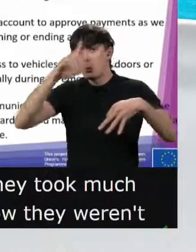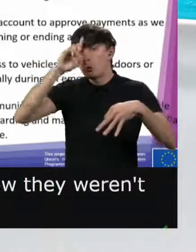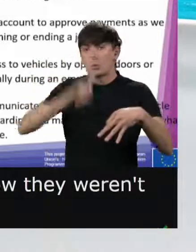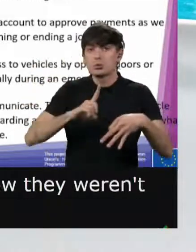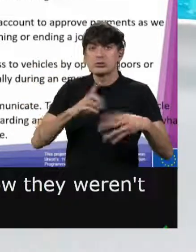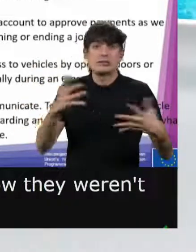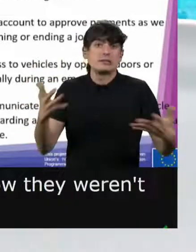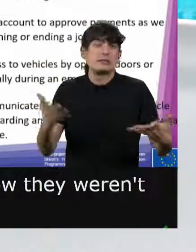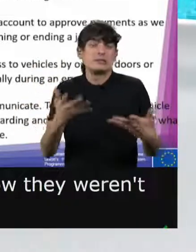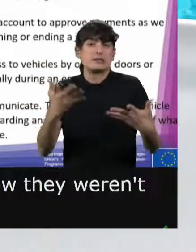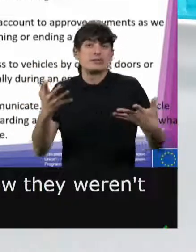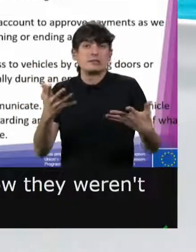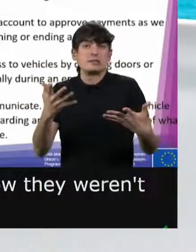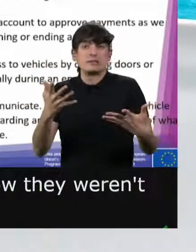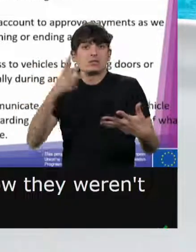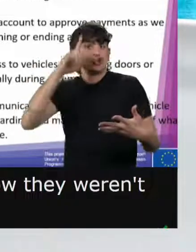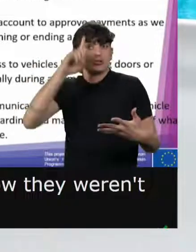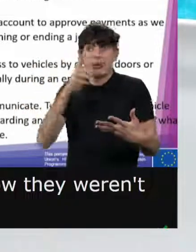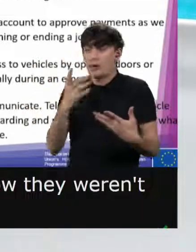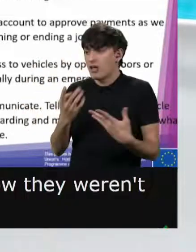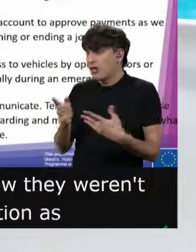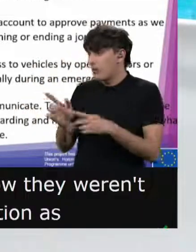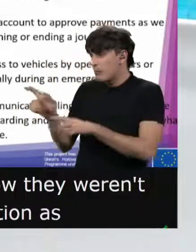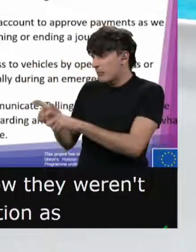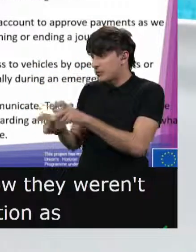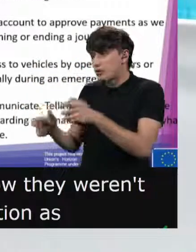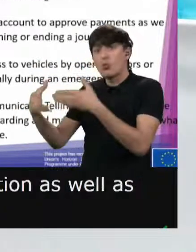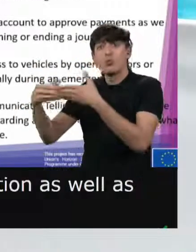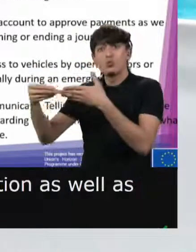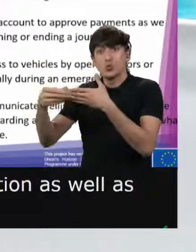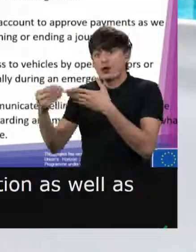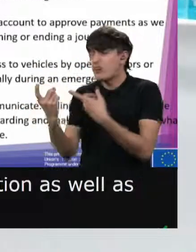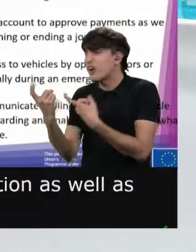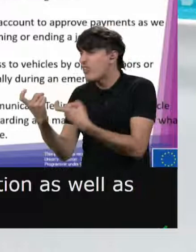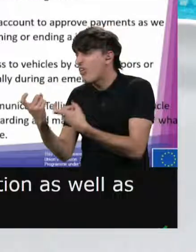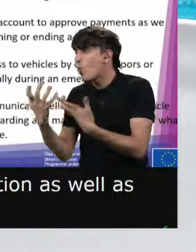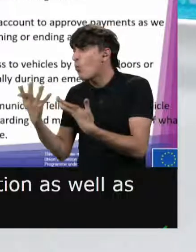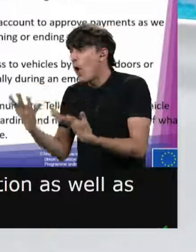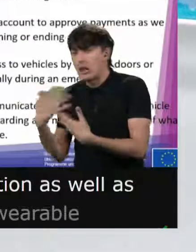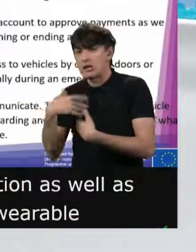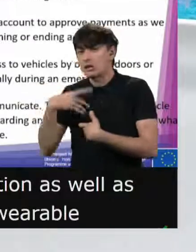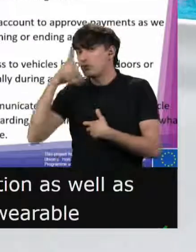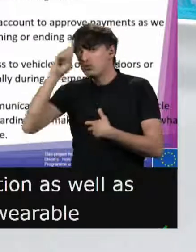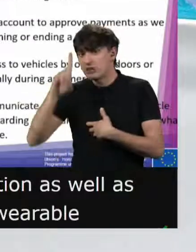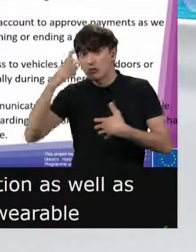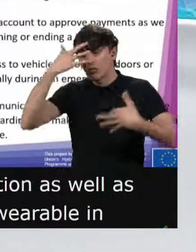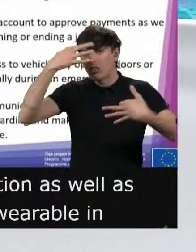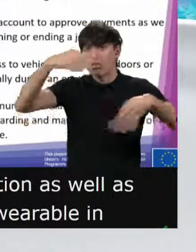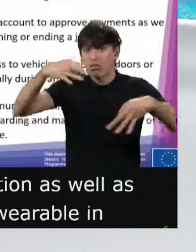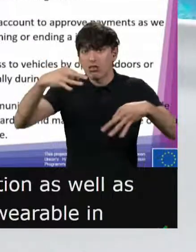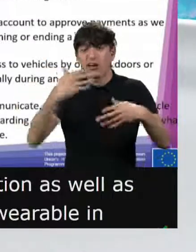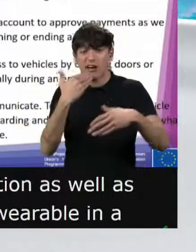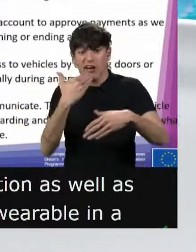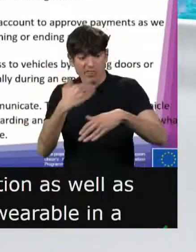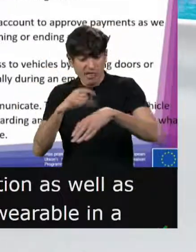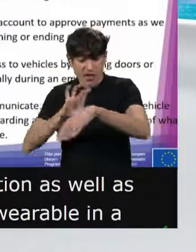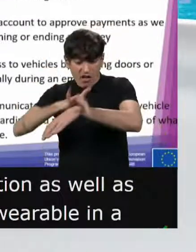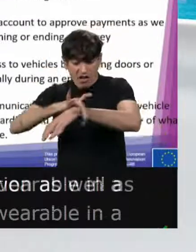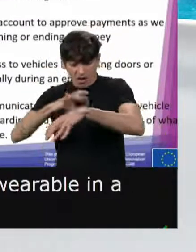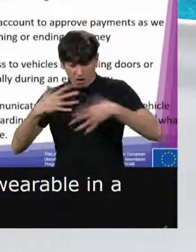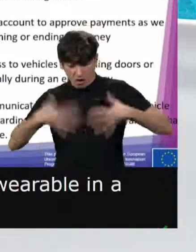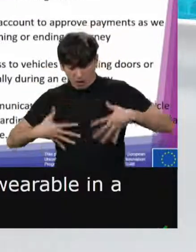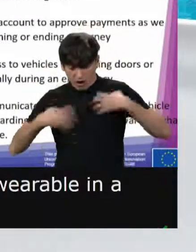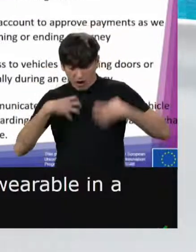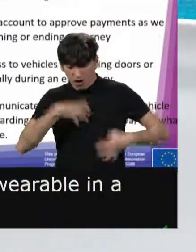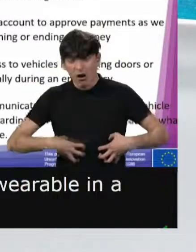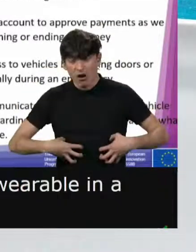providing information as well as receiving information could be done through the wearable in a non-invasive way. And of course, wearables are